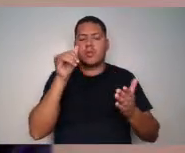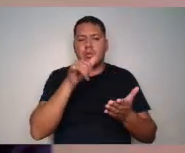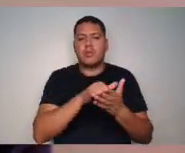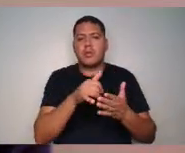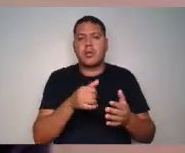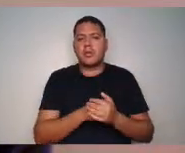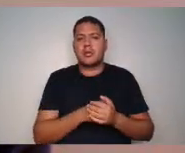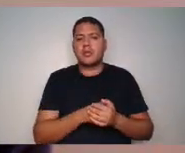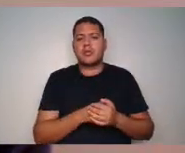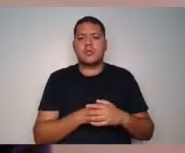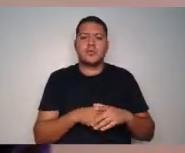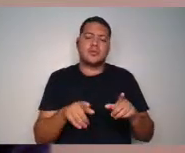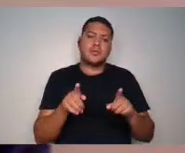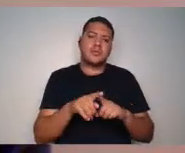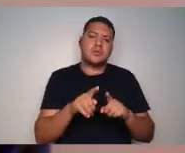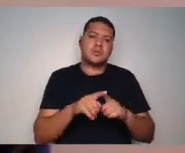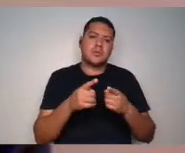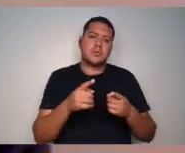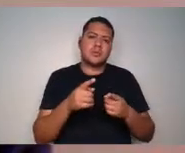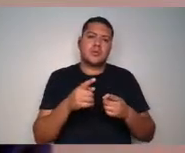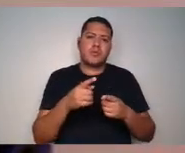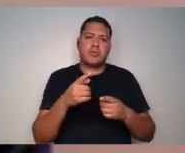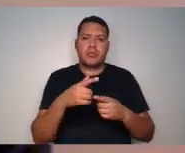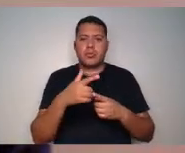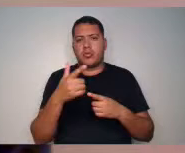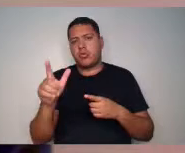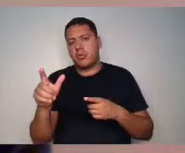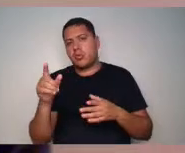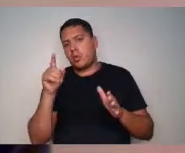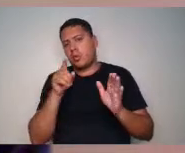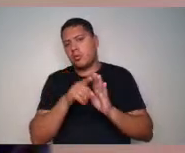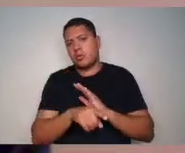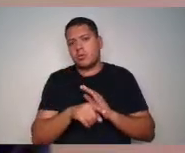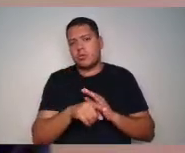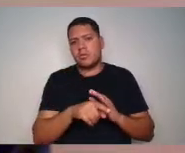digital platforms, and please. And